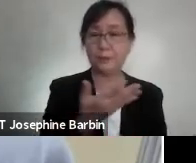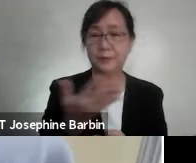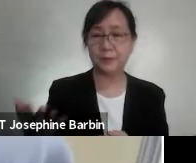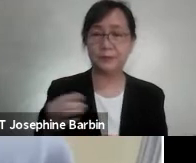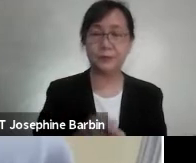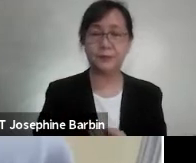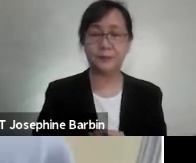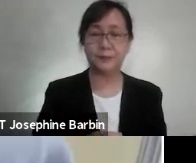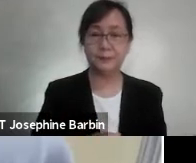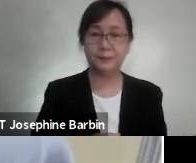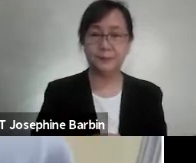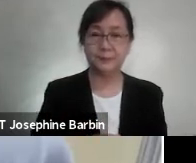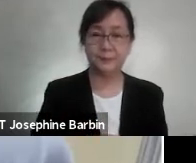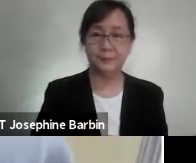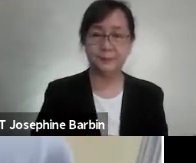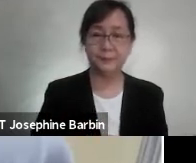others.